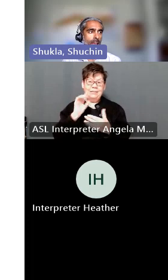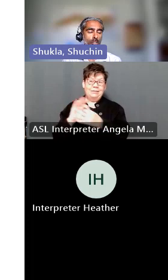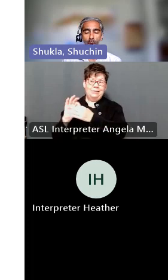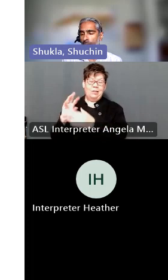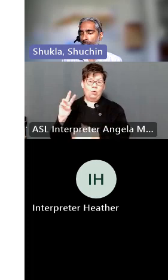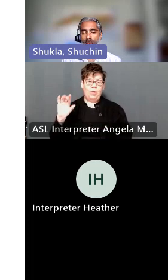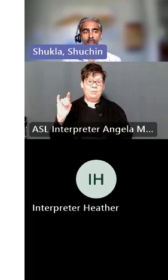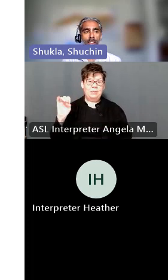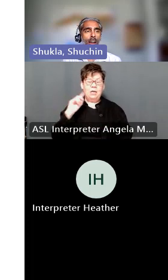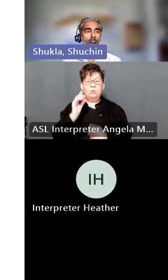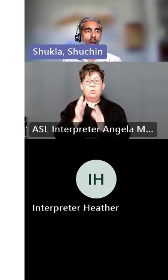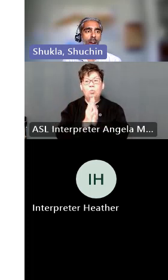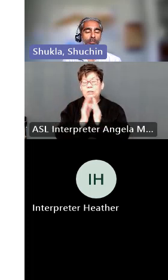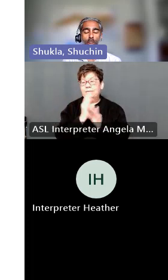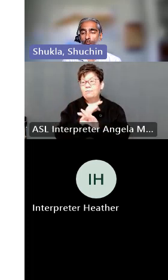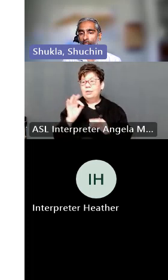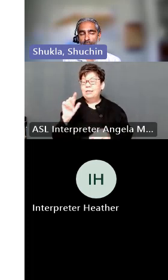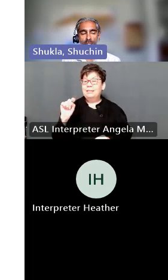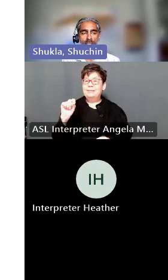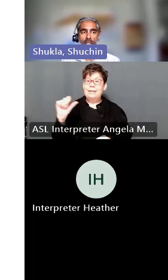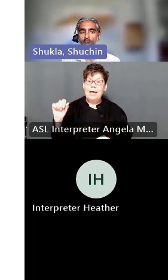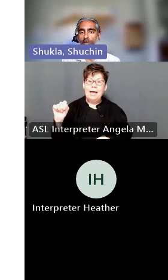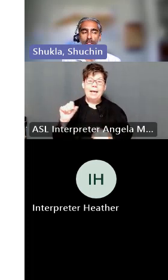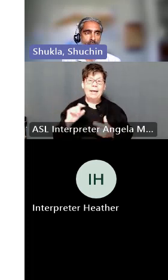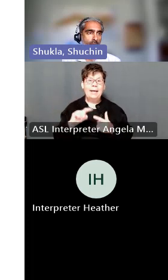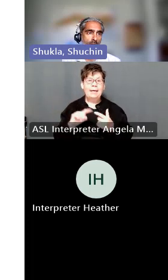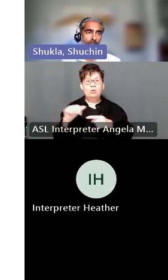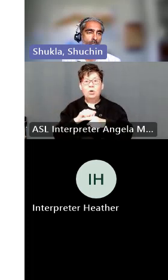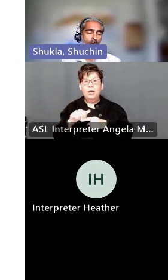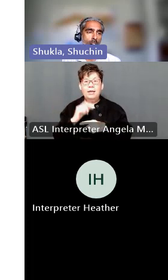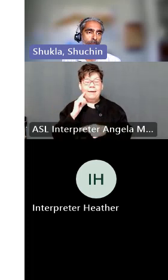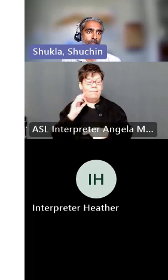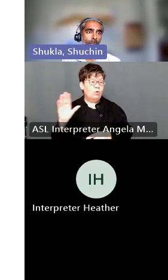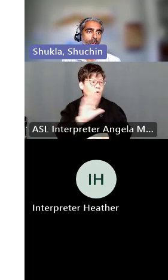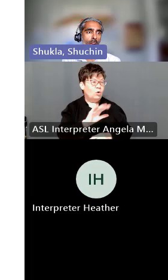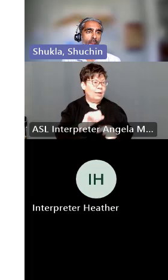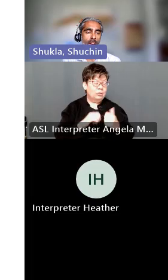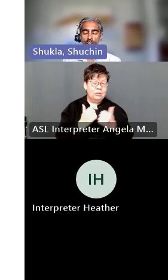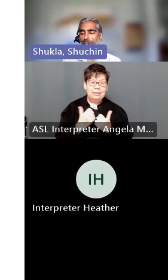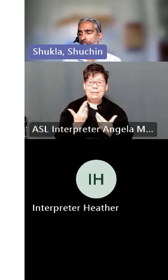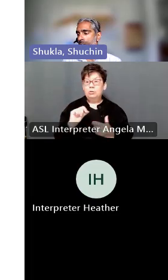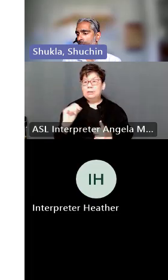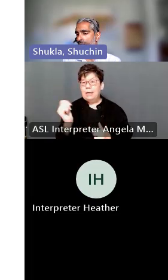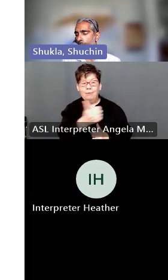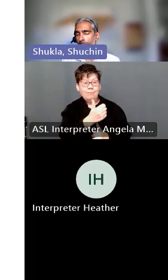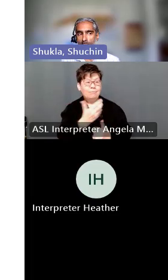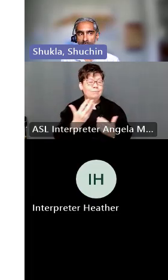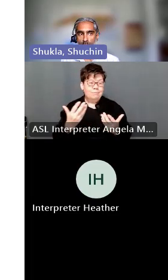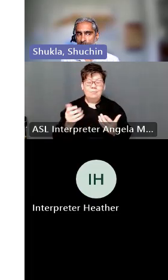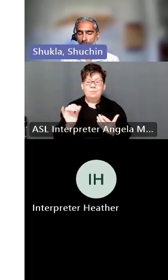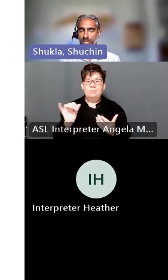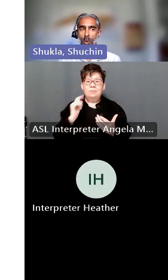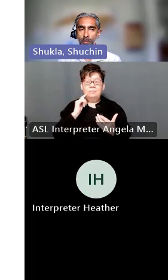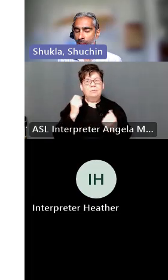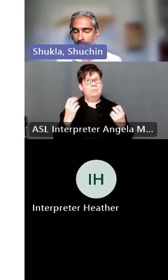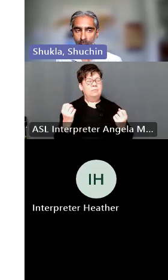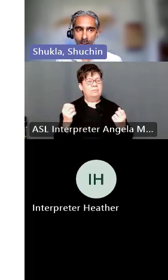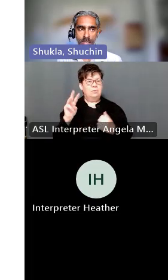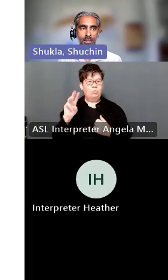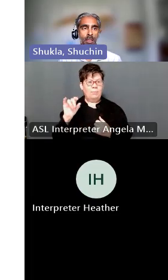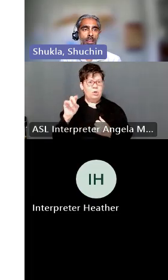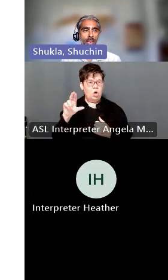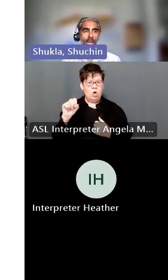free TA or training for your agency or for yourself. And there's also tons of webinars and resources